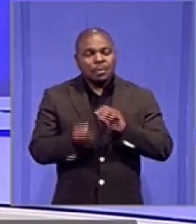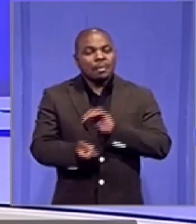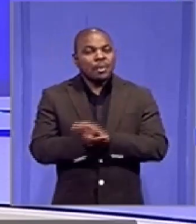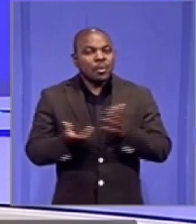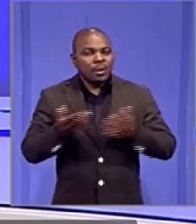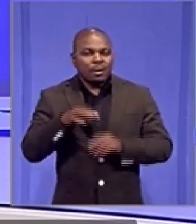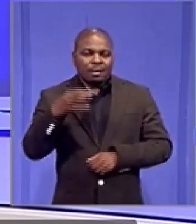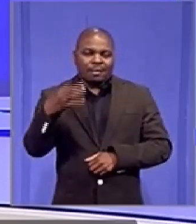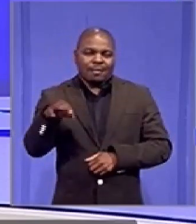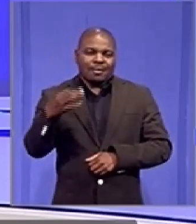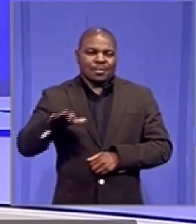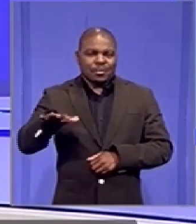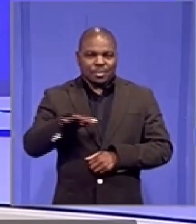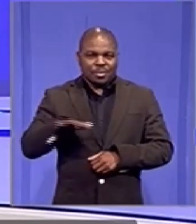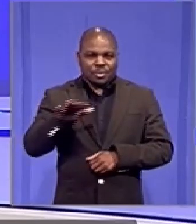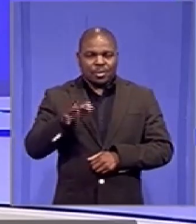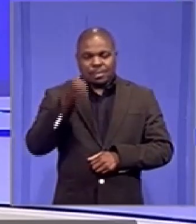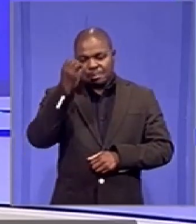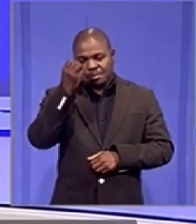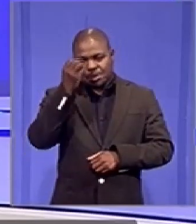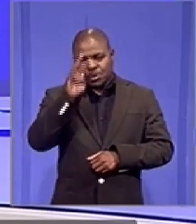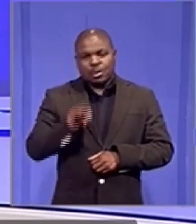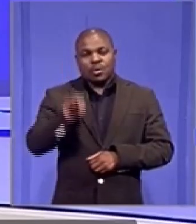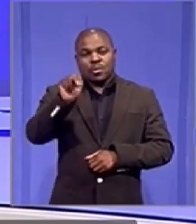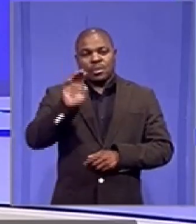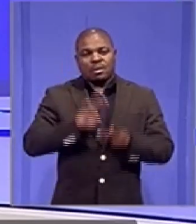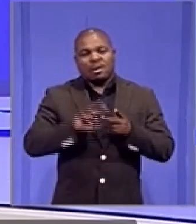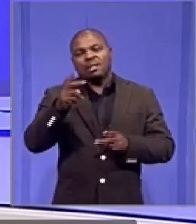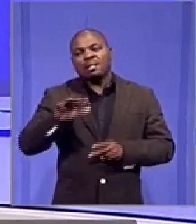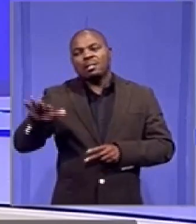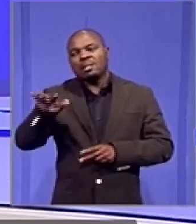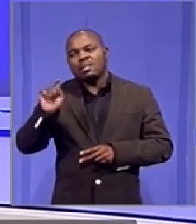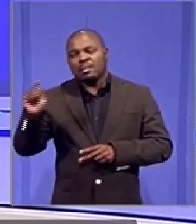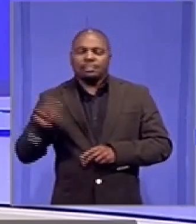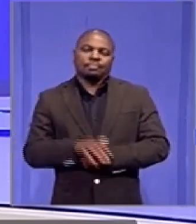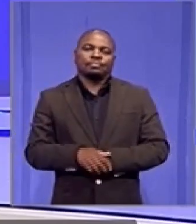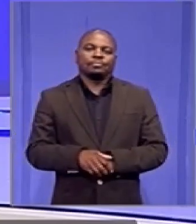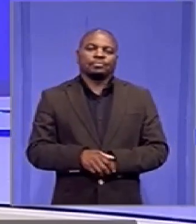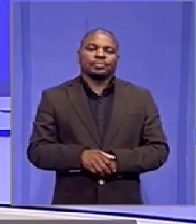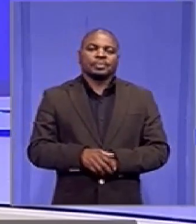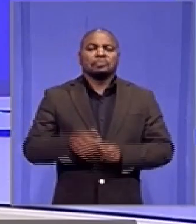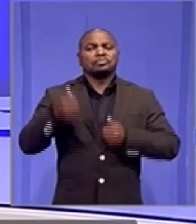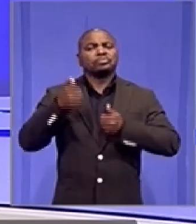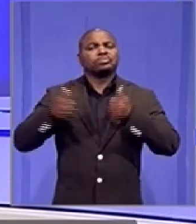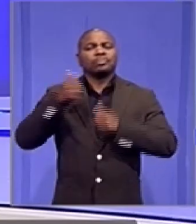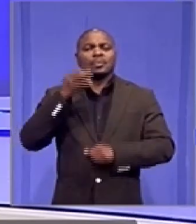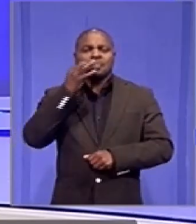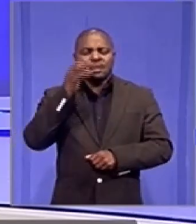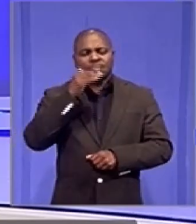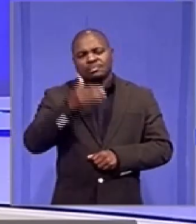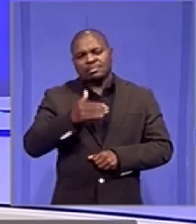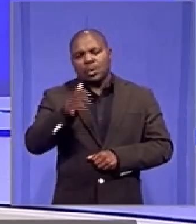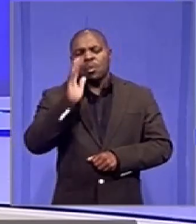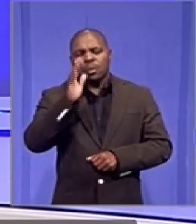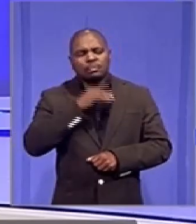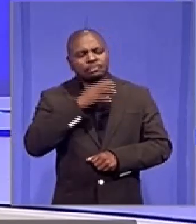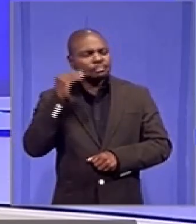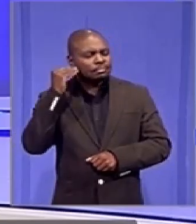kwa garankua kwa bokone jwa toropo le dikgaolo tse di mabapi ba tlhankedi ba re ba tlile go ela